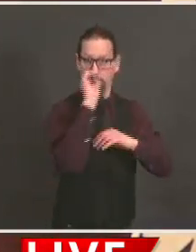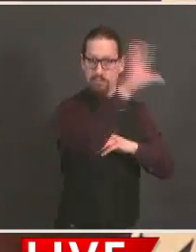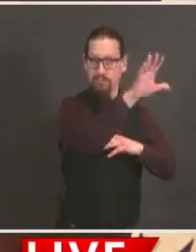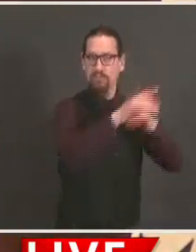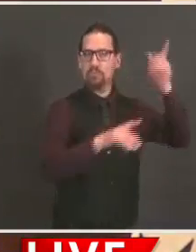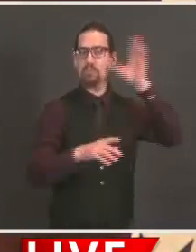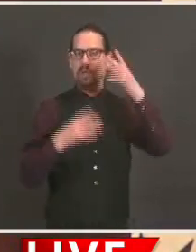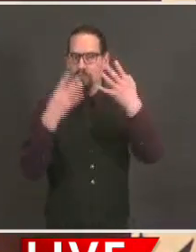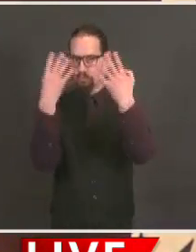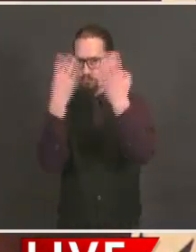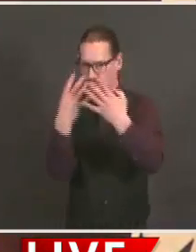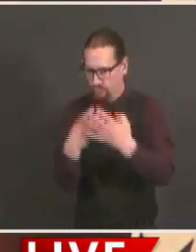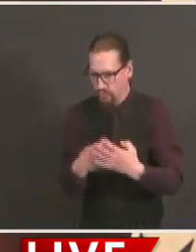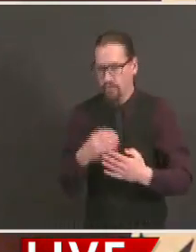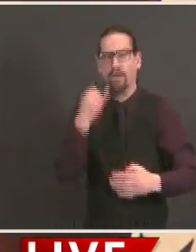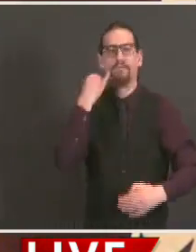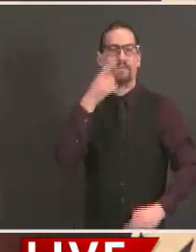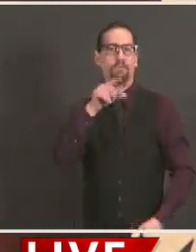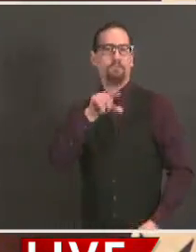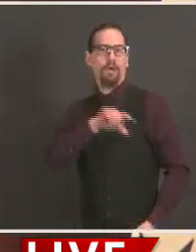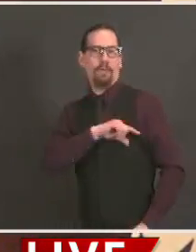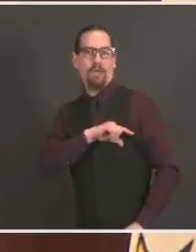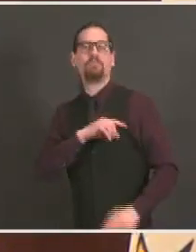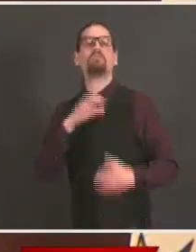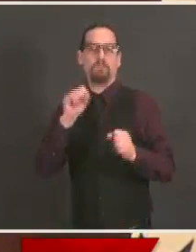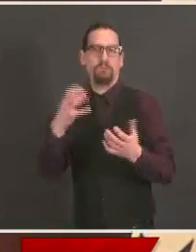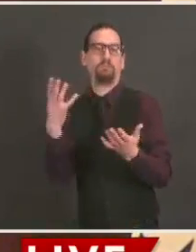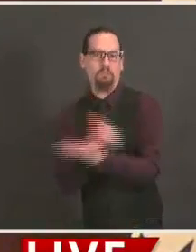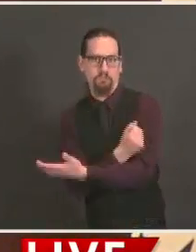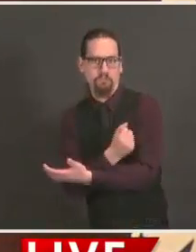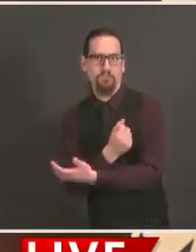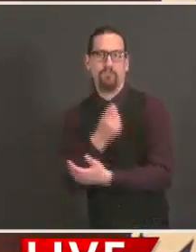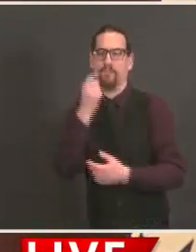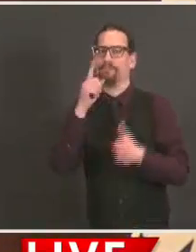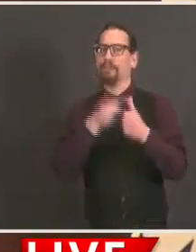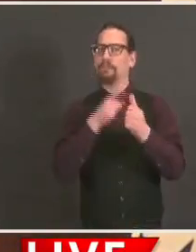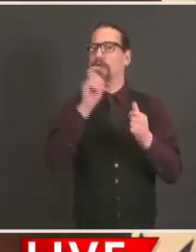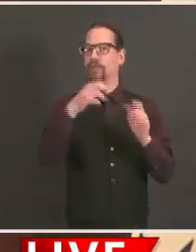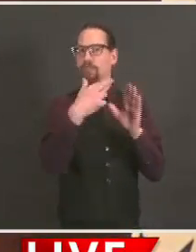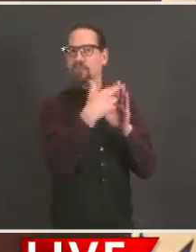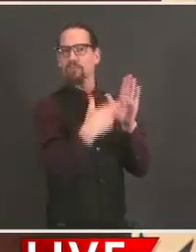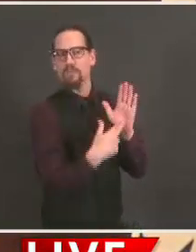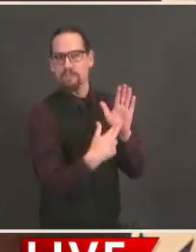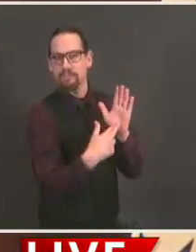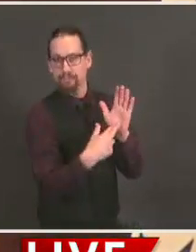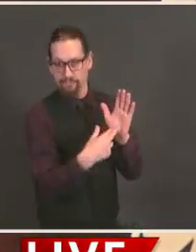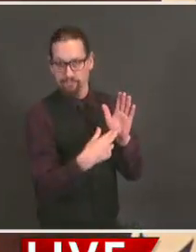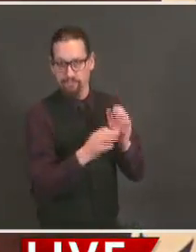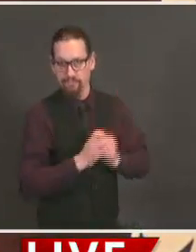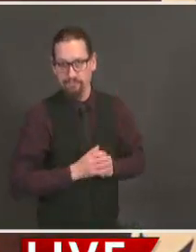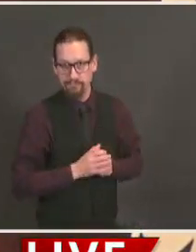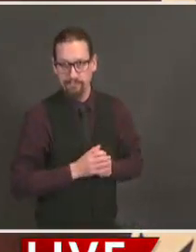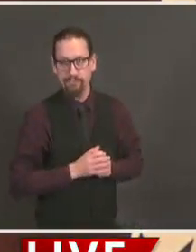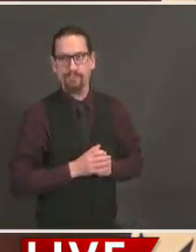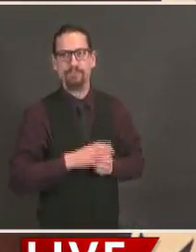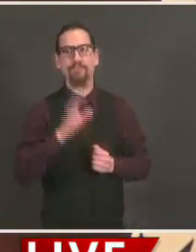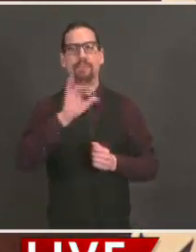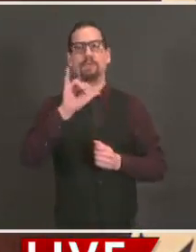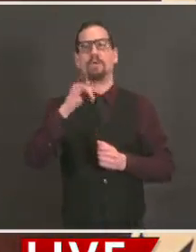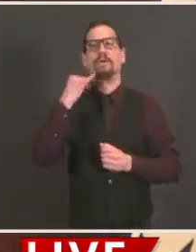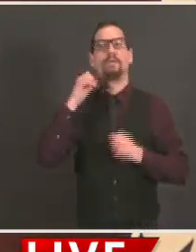first-come, first-served basis. We will also have a phone line that you will be able to call for appointments